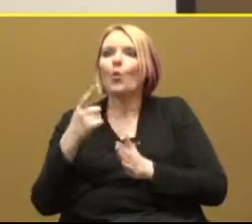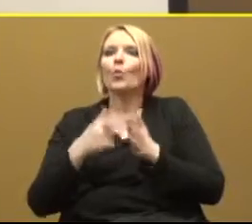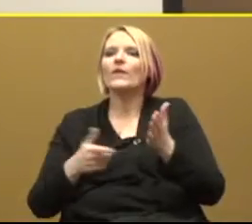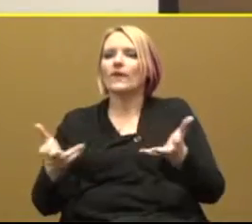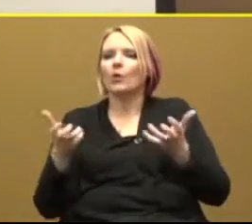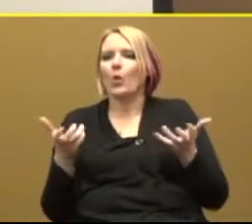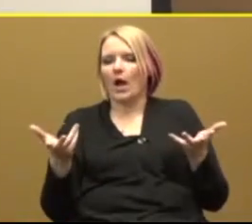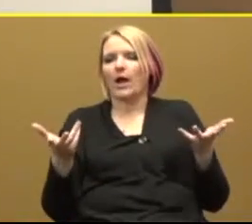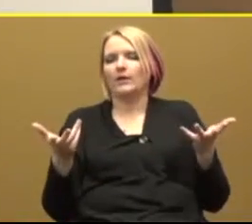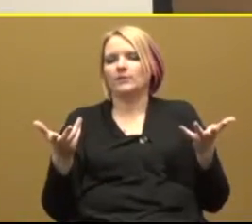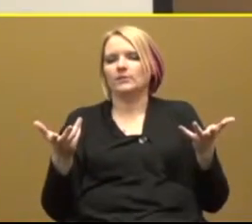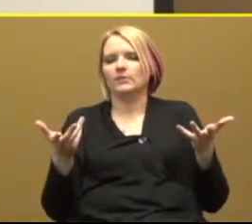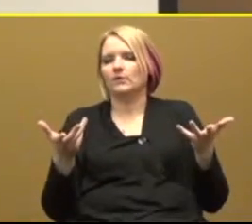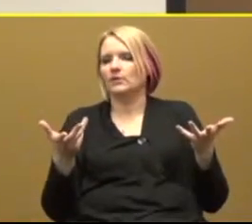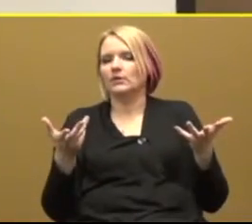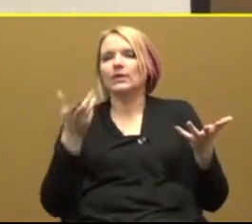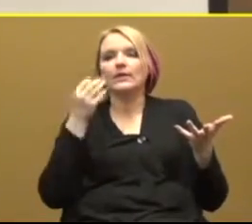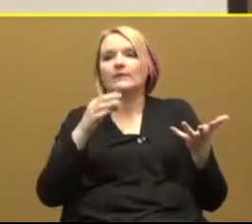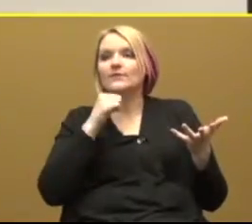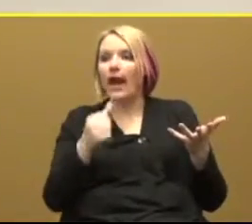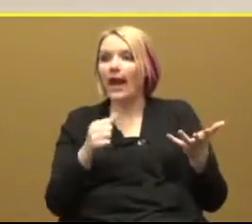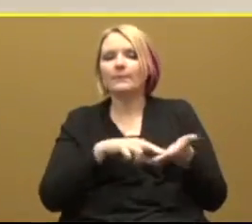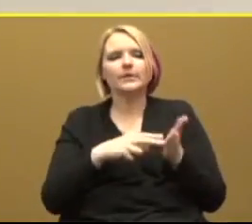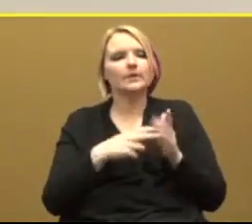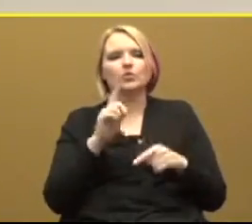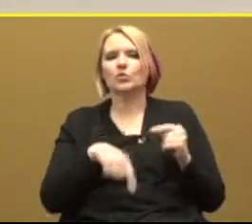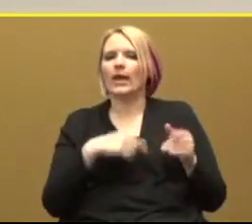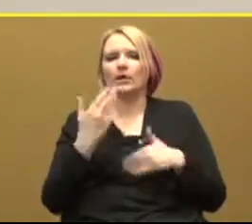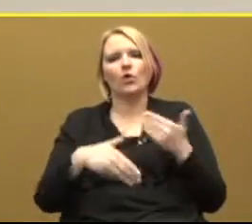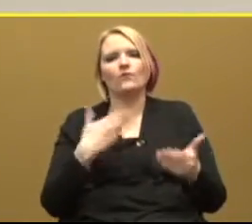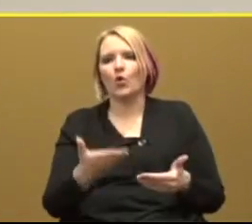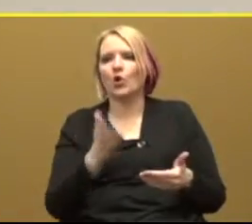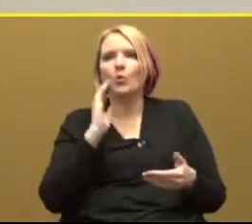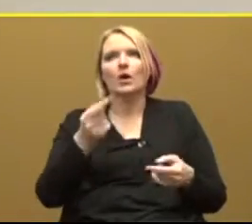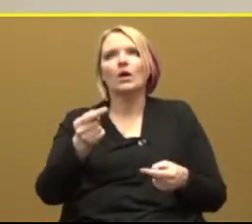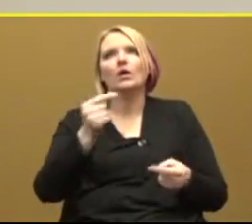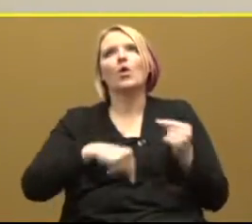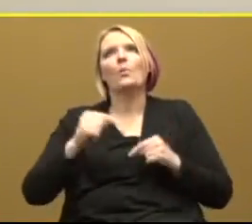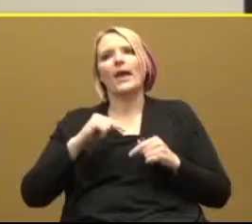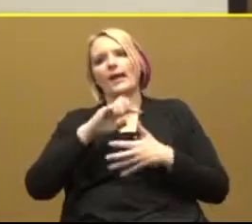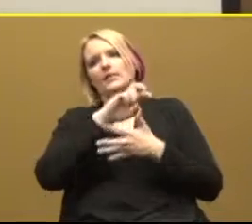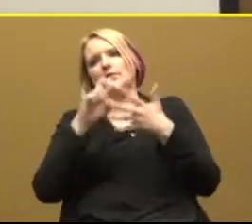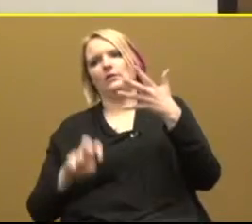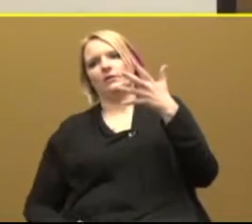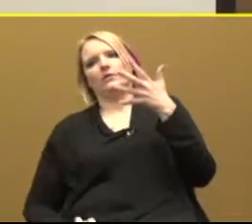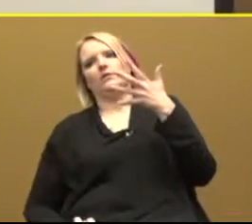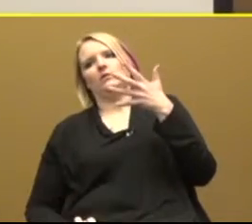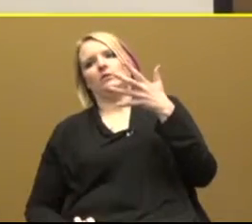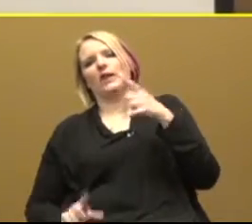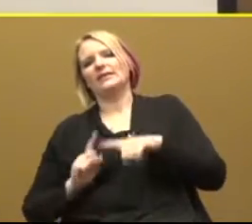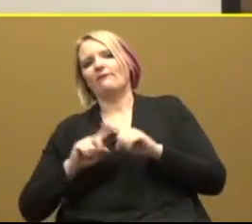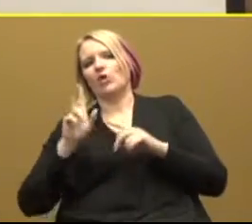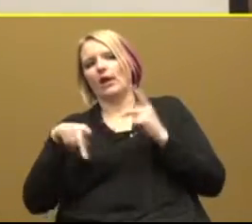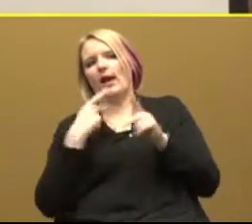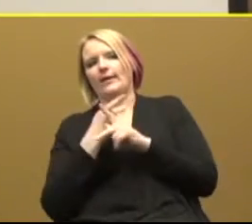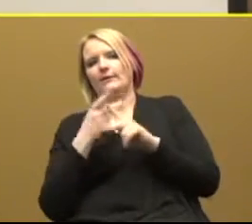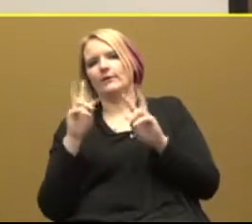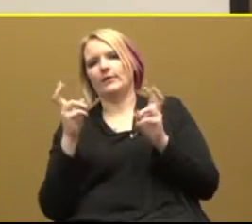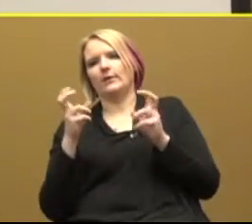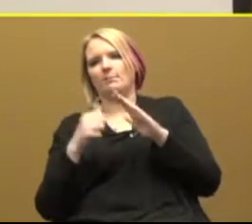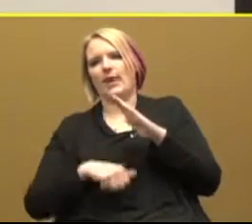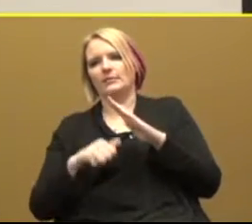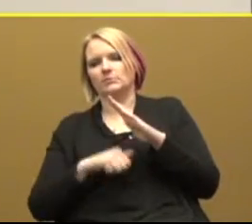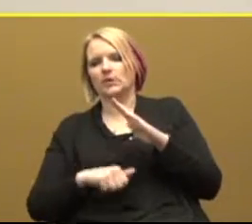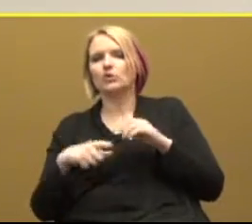exchange for, you can't move forward. Again, we just moved back to the basement, but a whole other different basement. Okay?